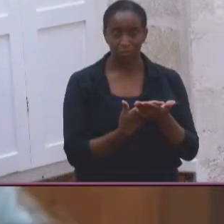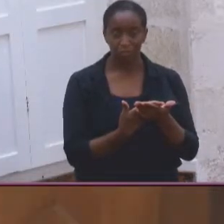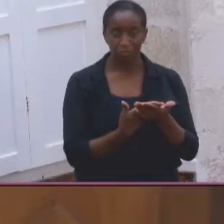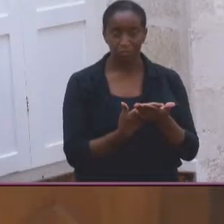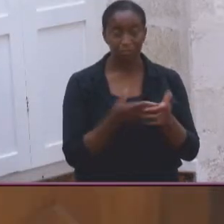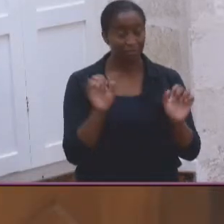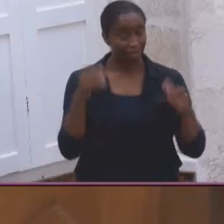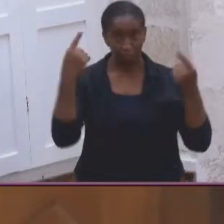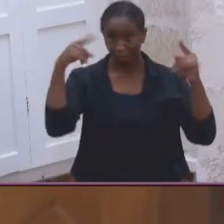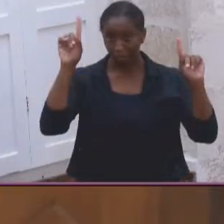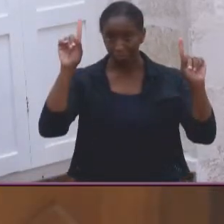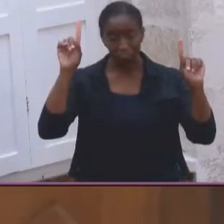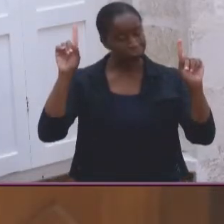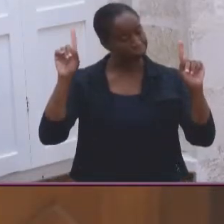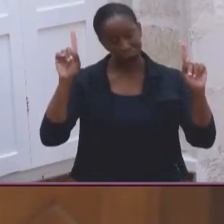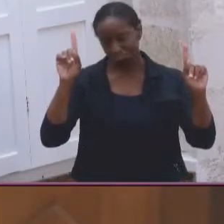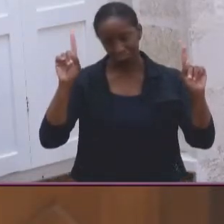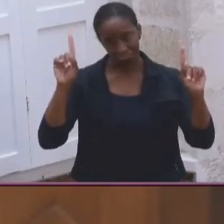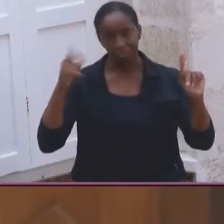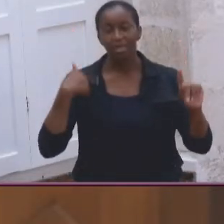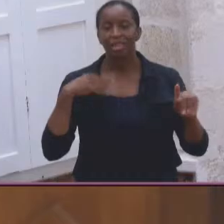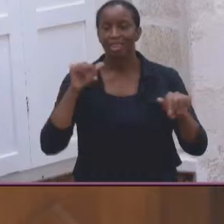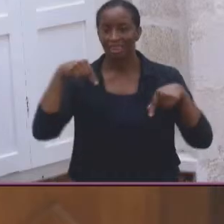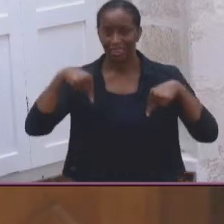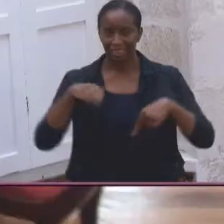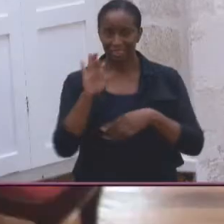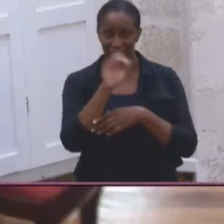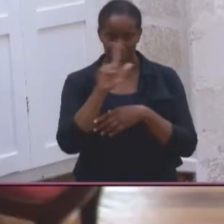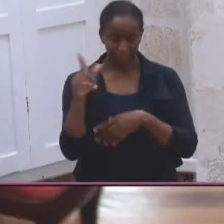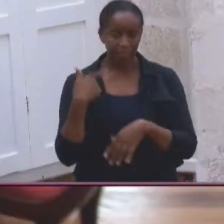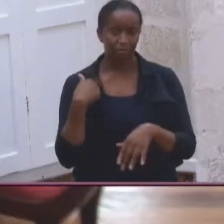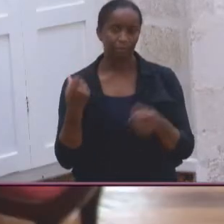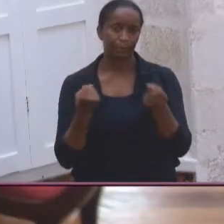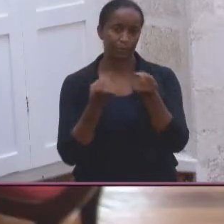Thank you, sir. Thank you very much, Senator Morris.